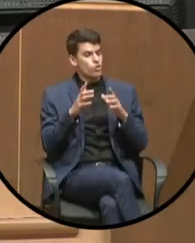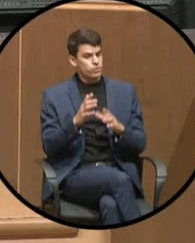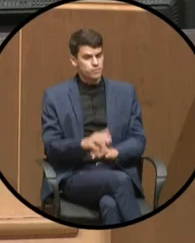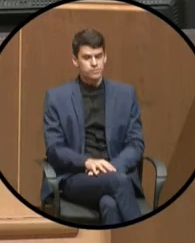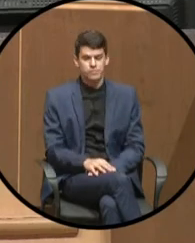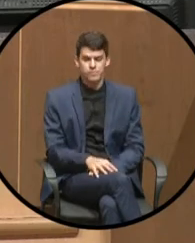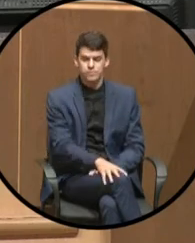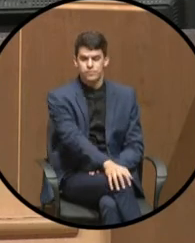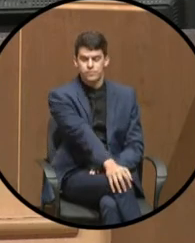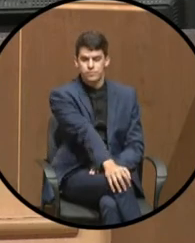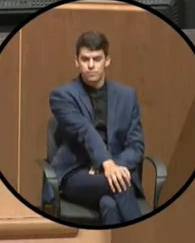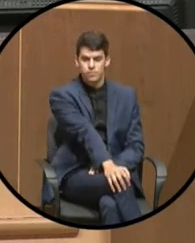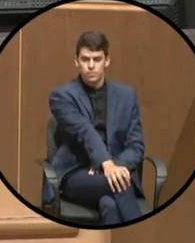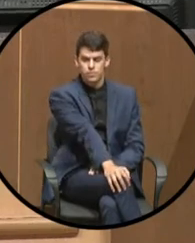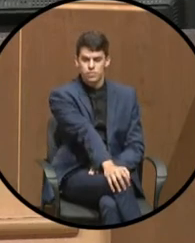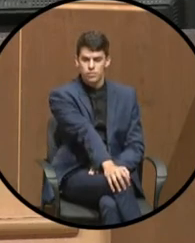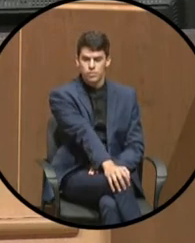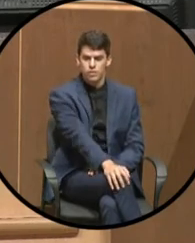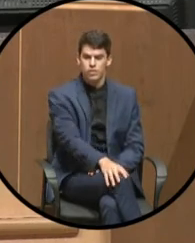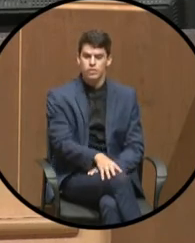caller.